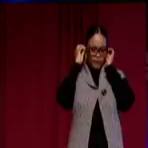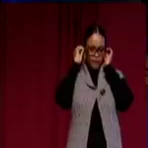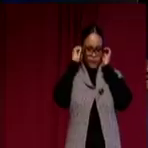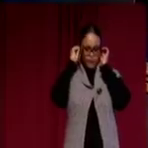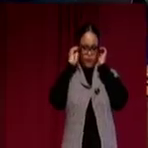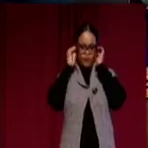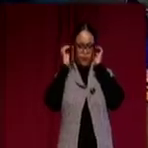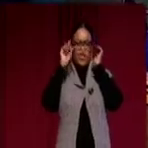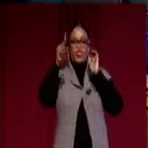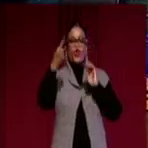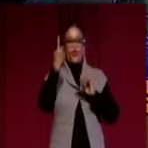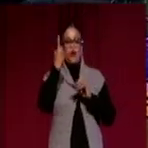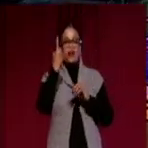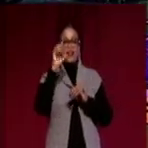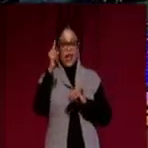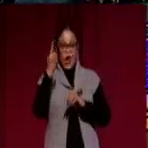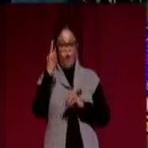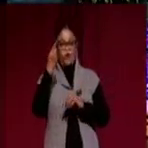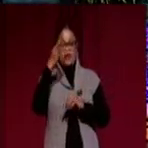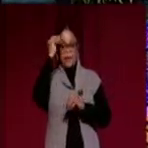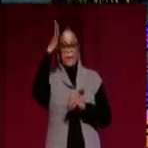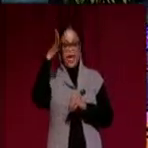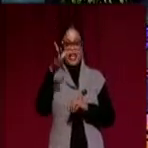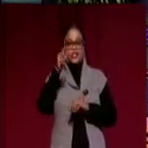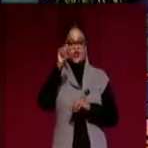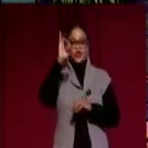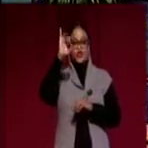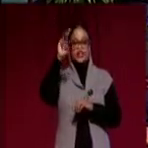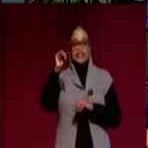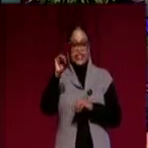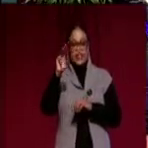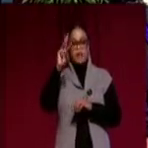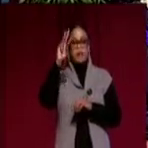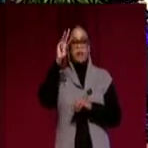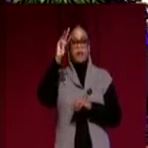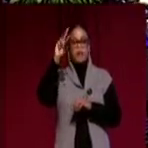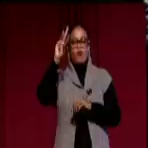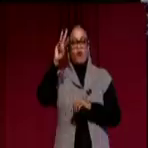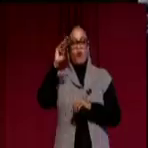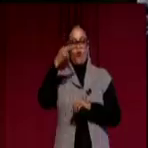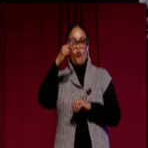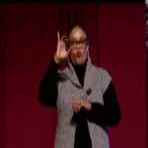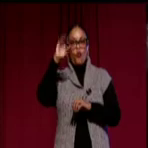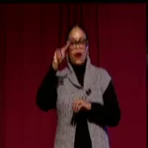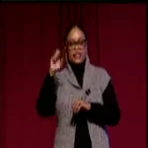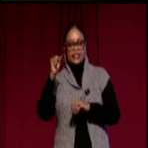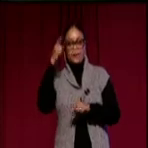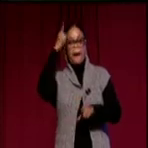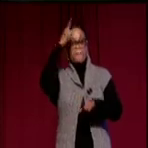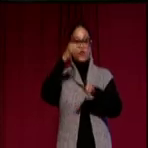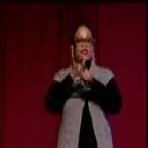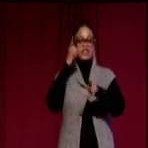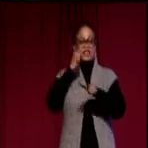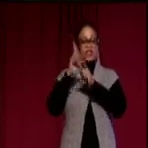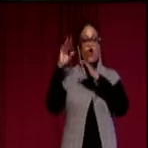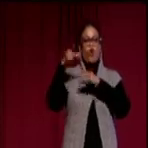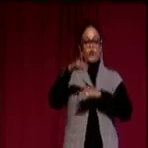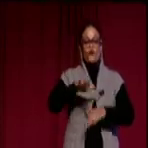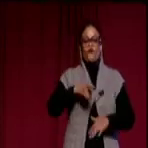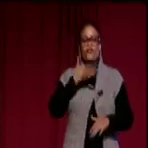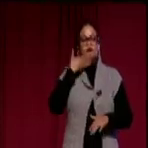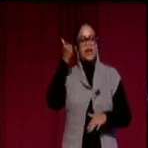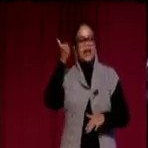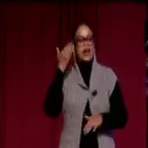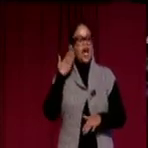The one and only Reverend Tim White. My brothers and my sisters, I hope you feel better. I